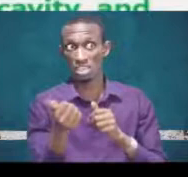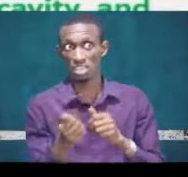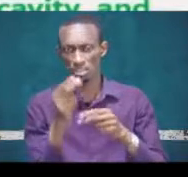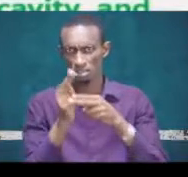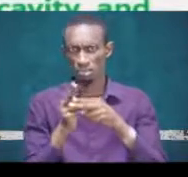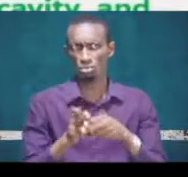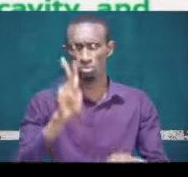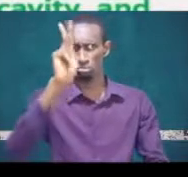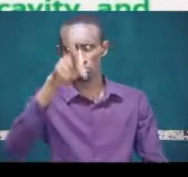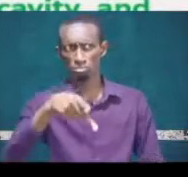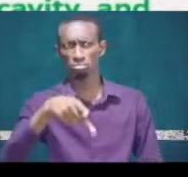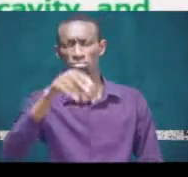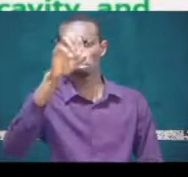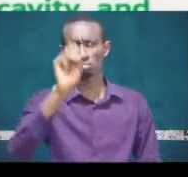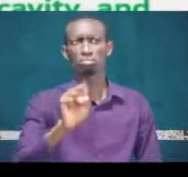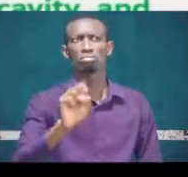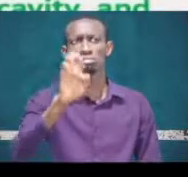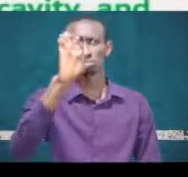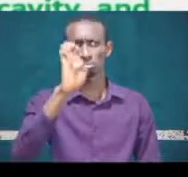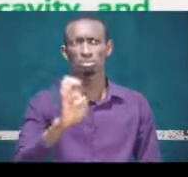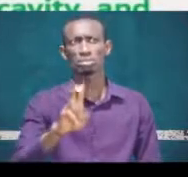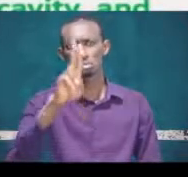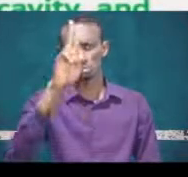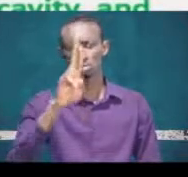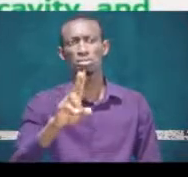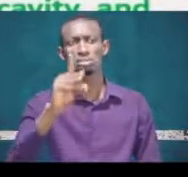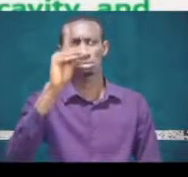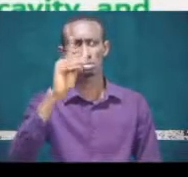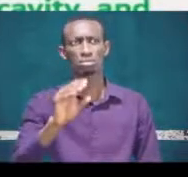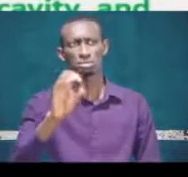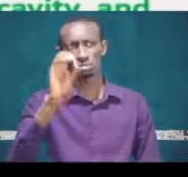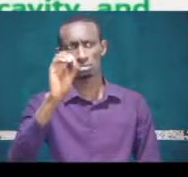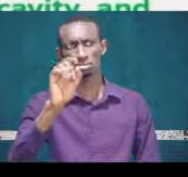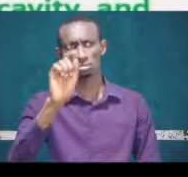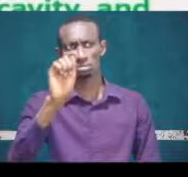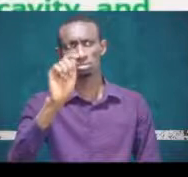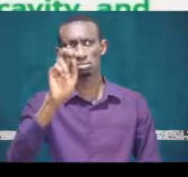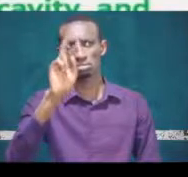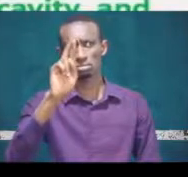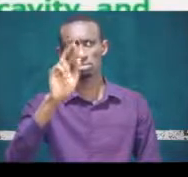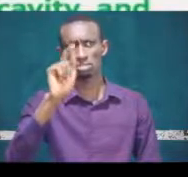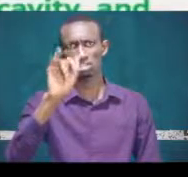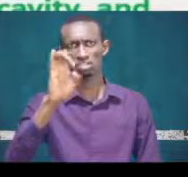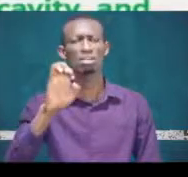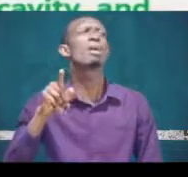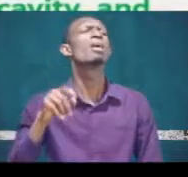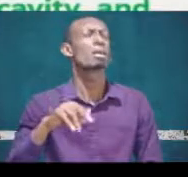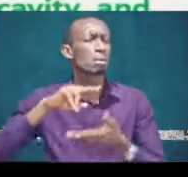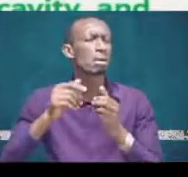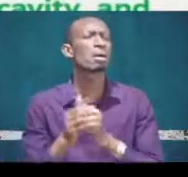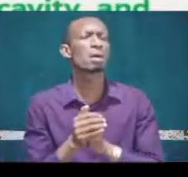that means false stratification, where these are not main layers, but just one